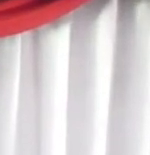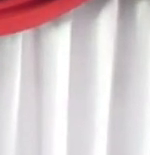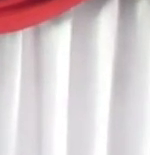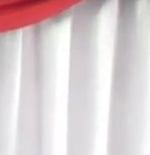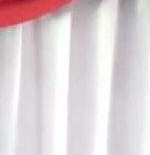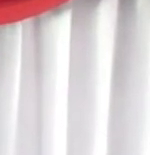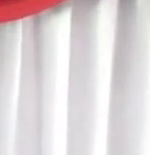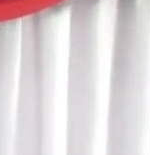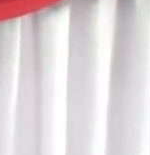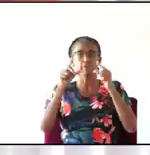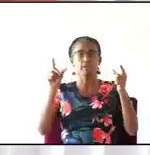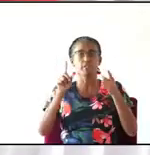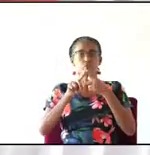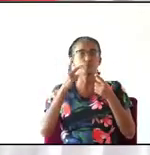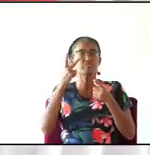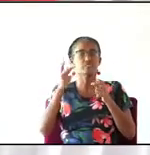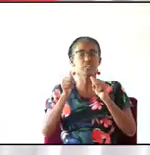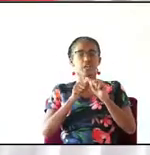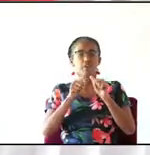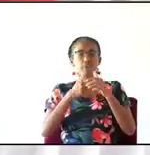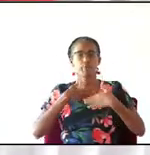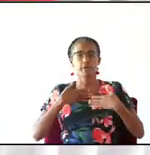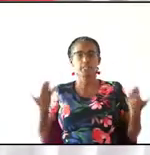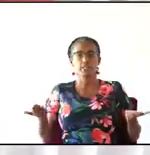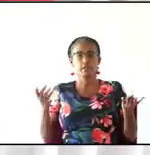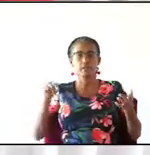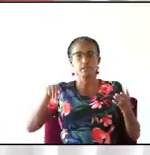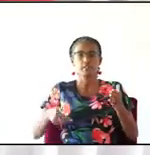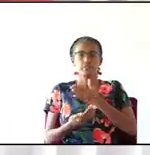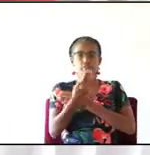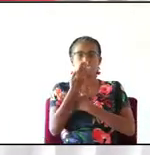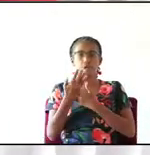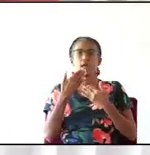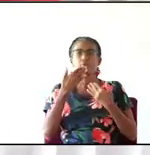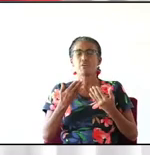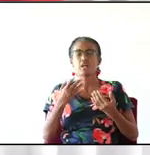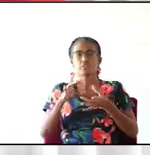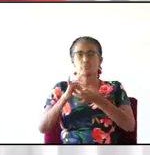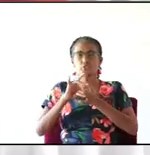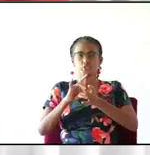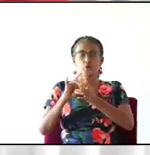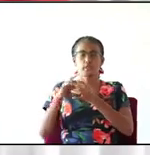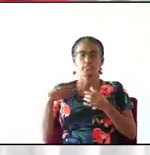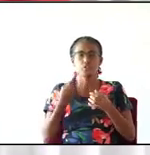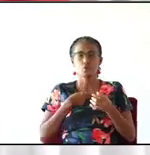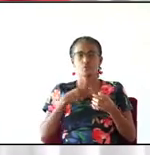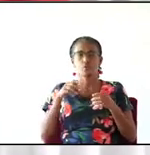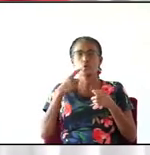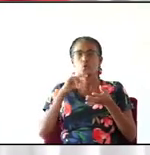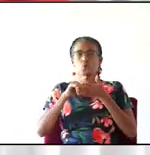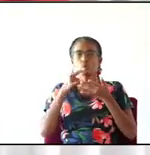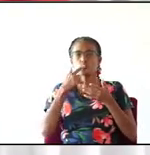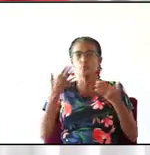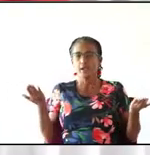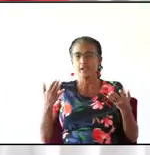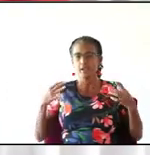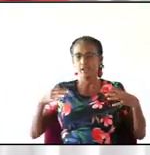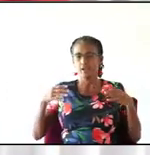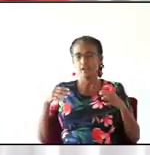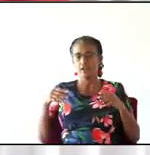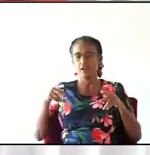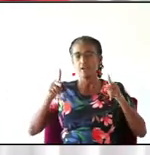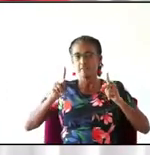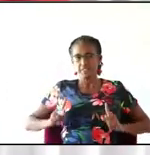Really, really great to see everybody here this morning. Thank you so much for joining us, those who are here physically. We're in their school uniforms. It's Uniform